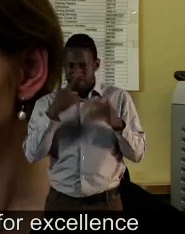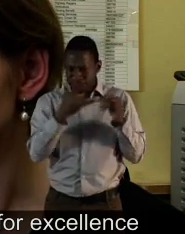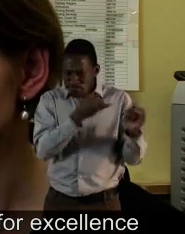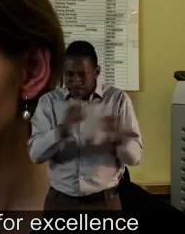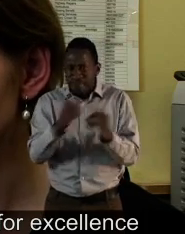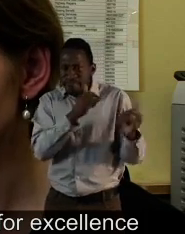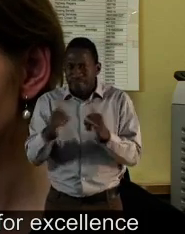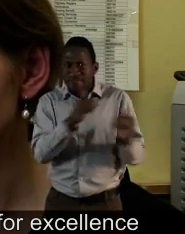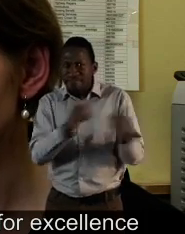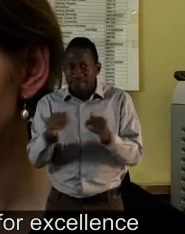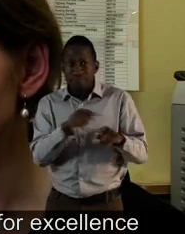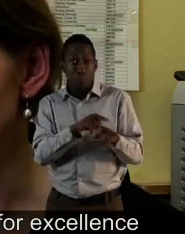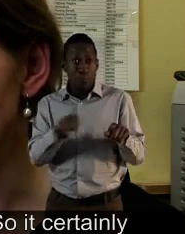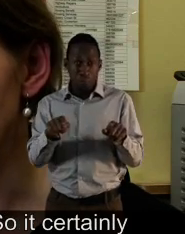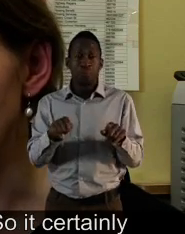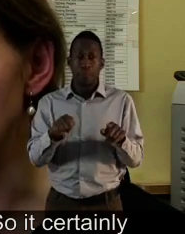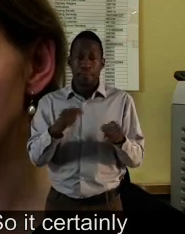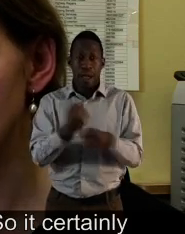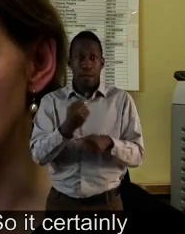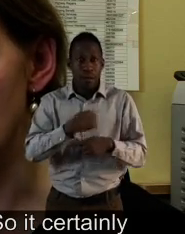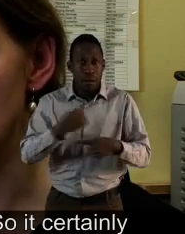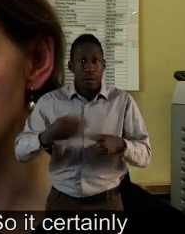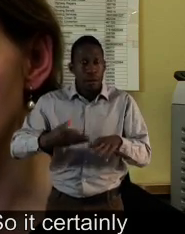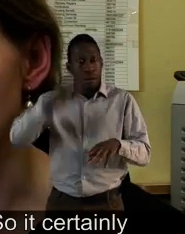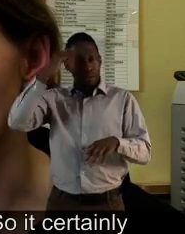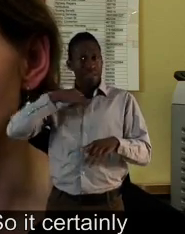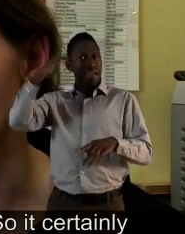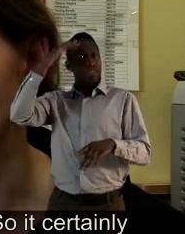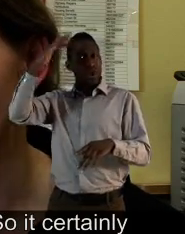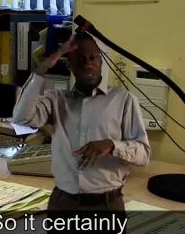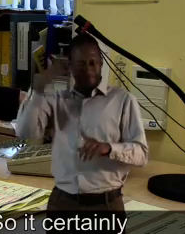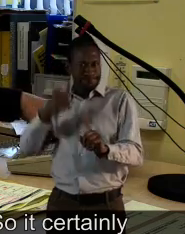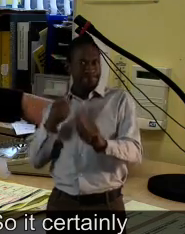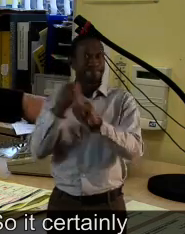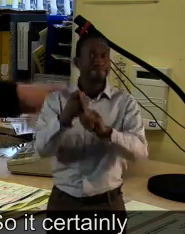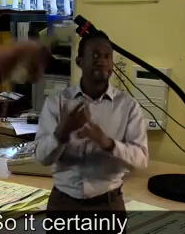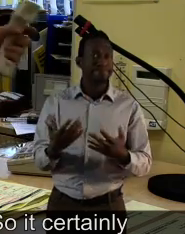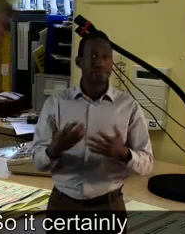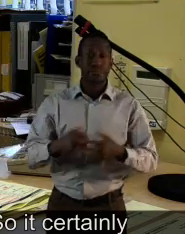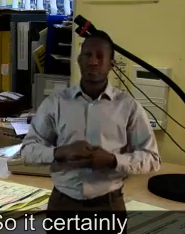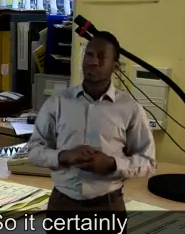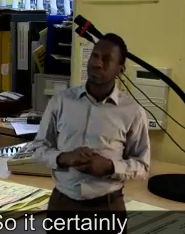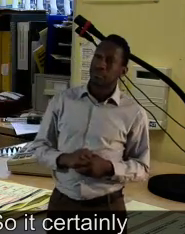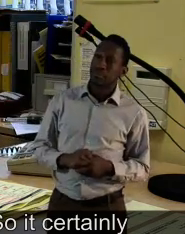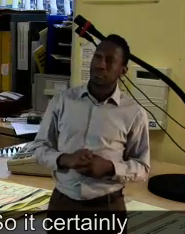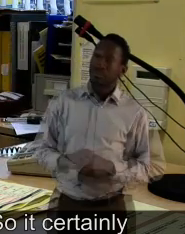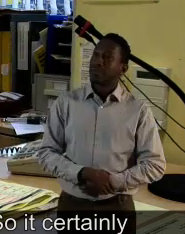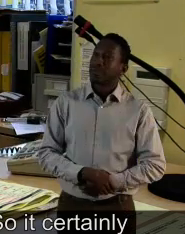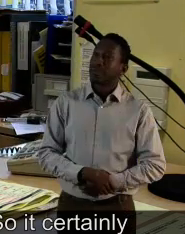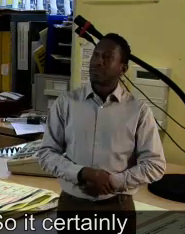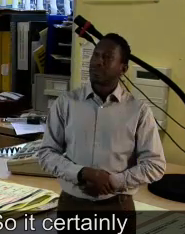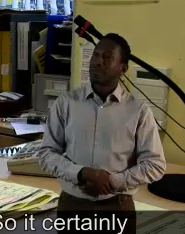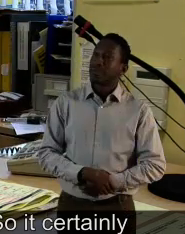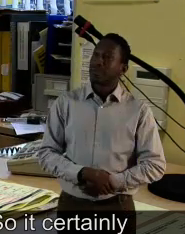came across really clearly in that particular module. So it certainly